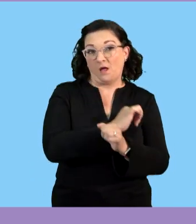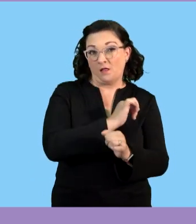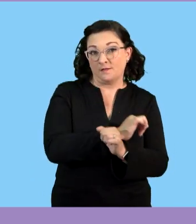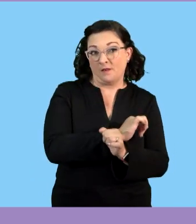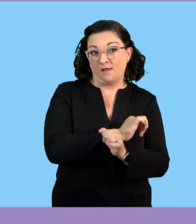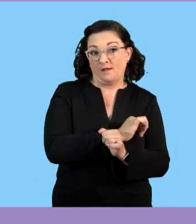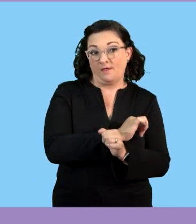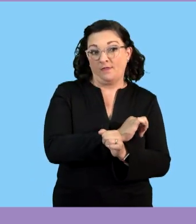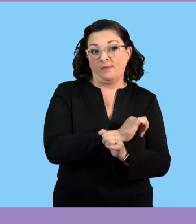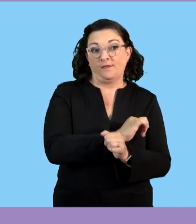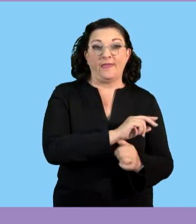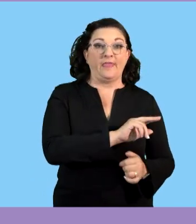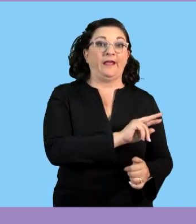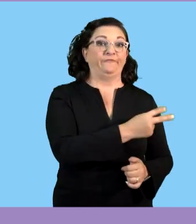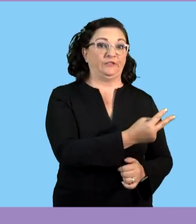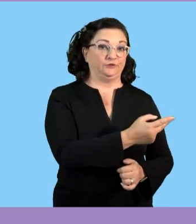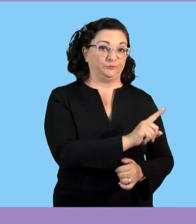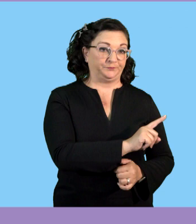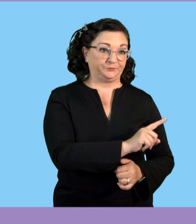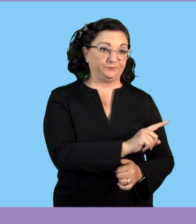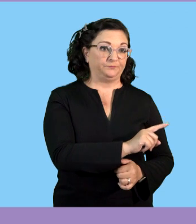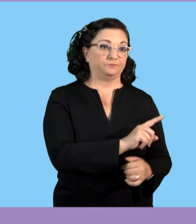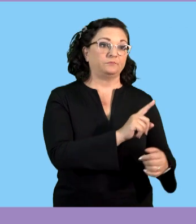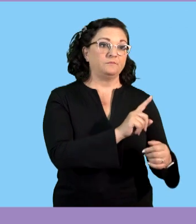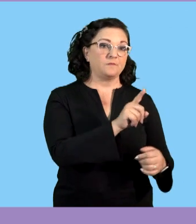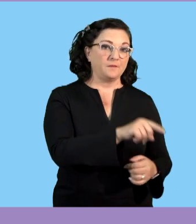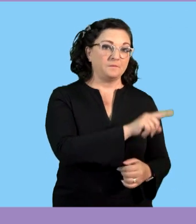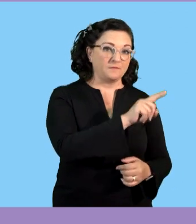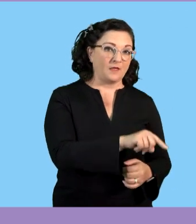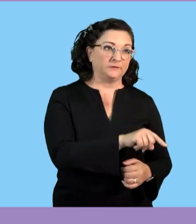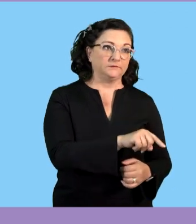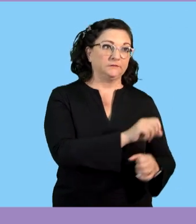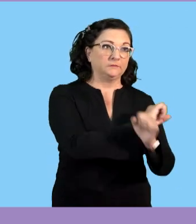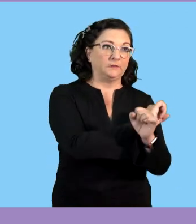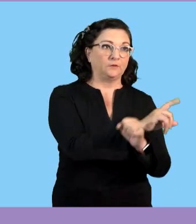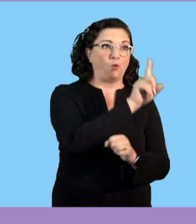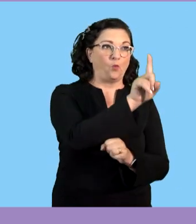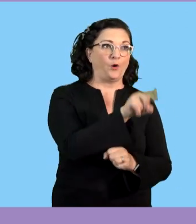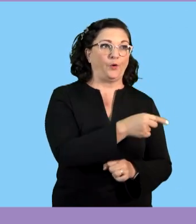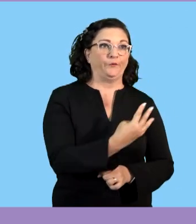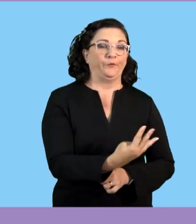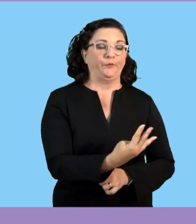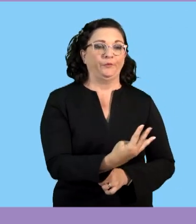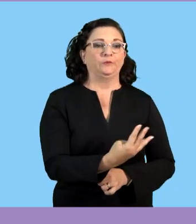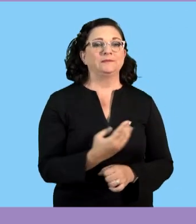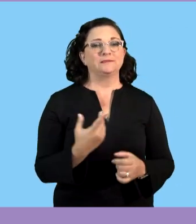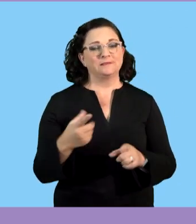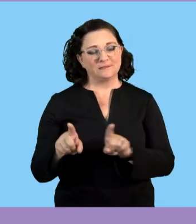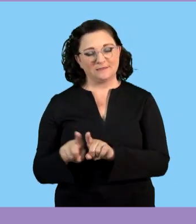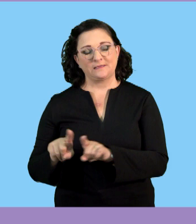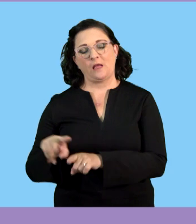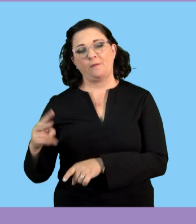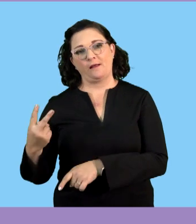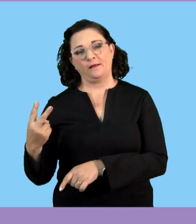going to multiply with the multiplicative inverse. That is multiplying with 1/4. And what I do on one side, I must go